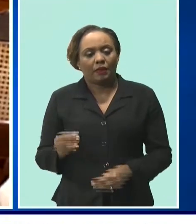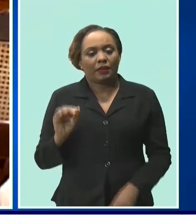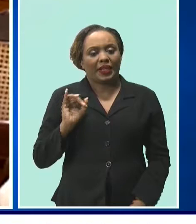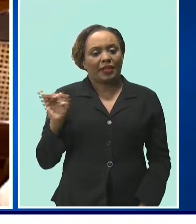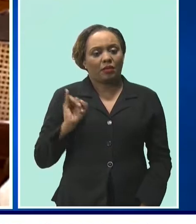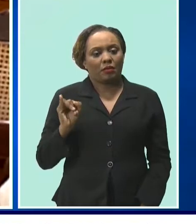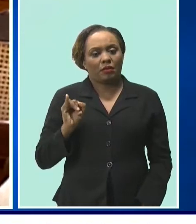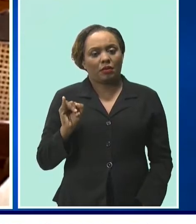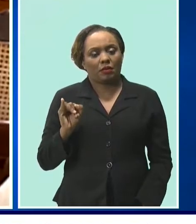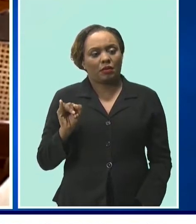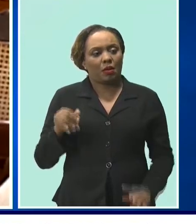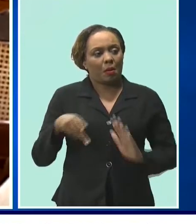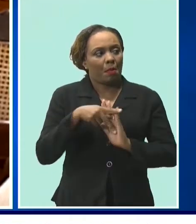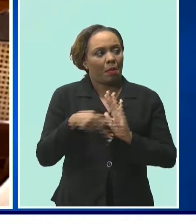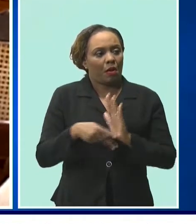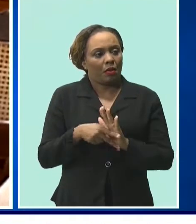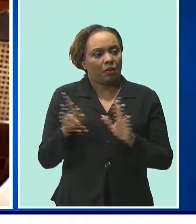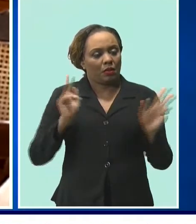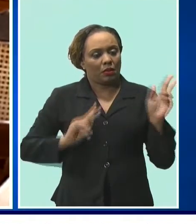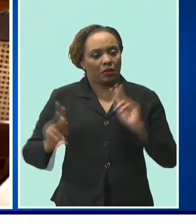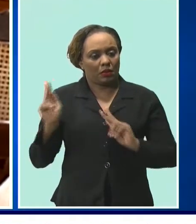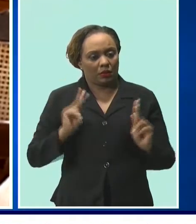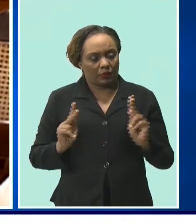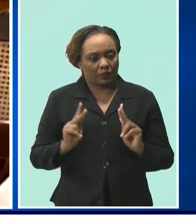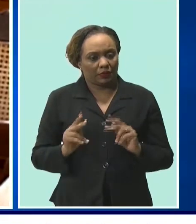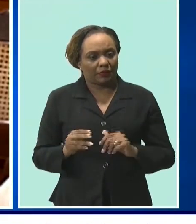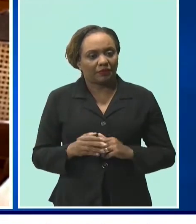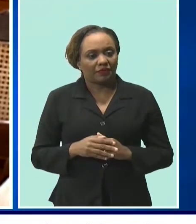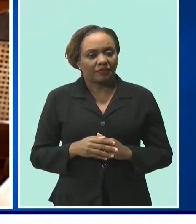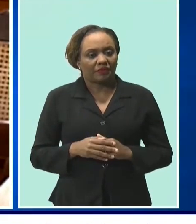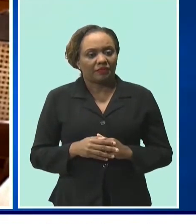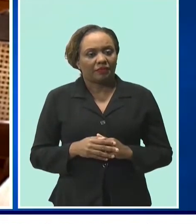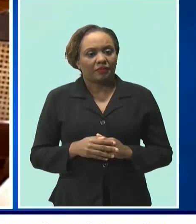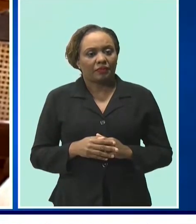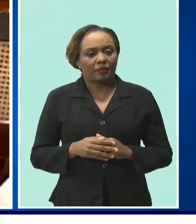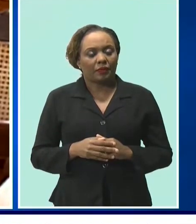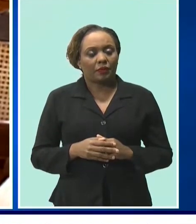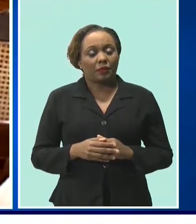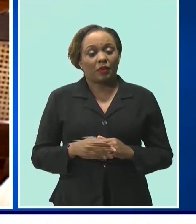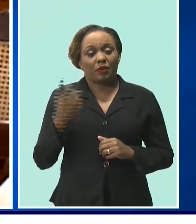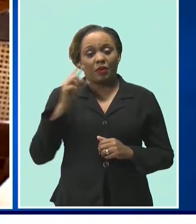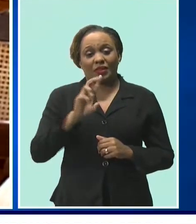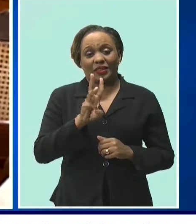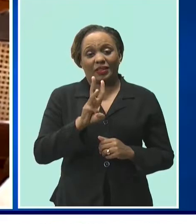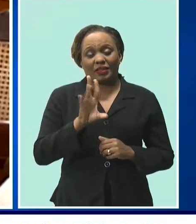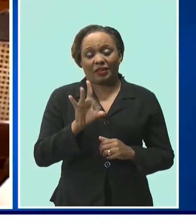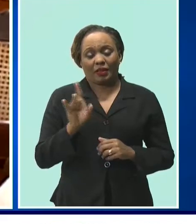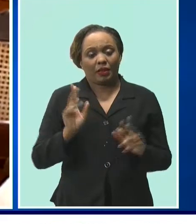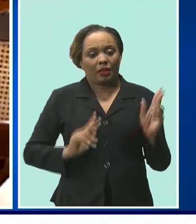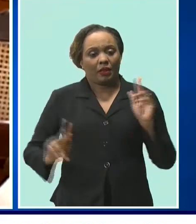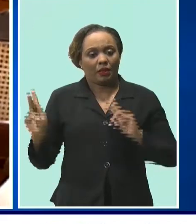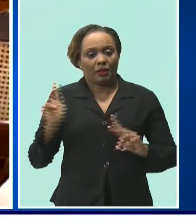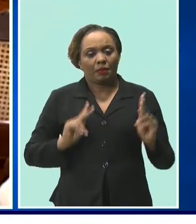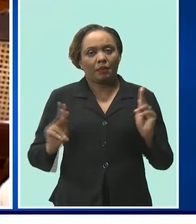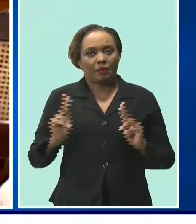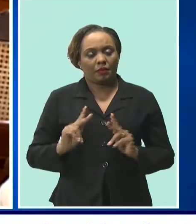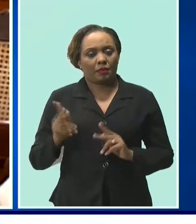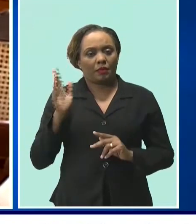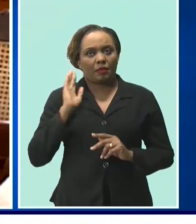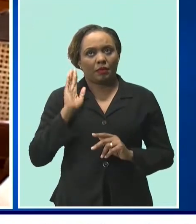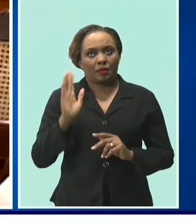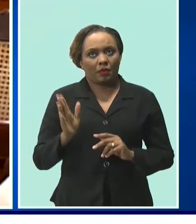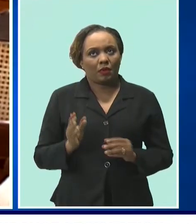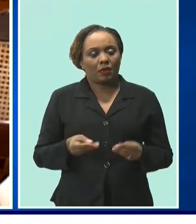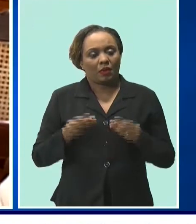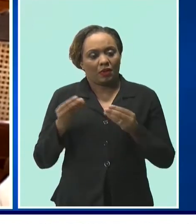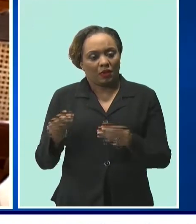Insurance Company Barbados Limited in judicial management for 68 employees, that they be issued in